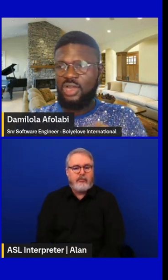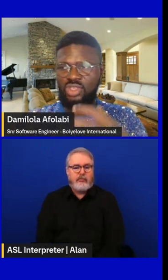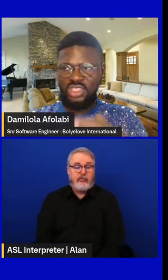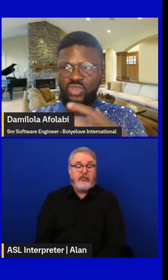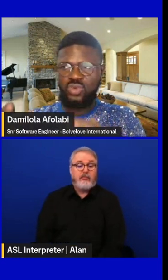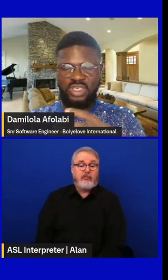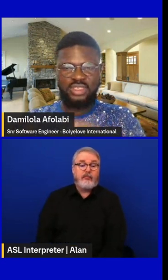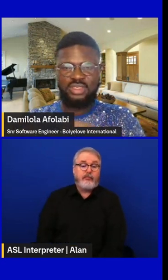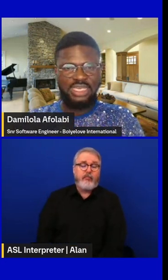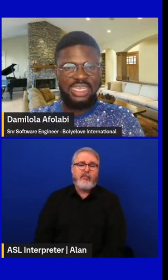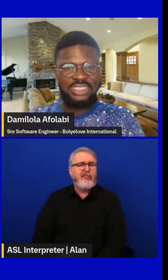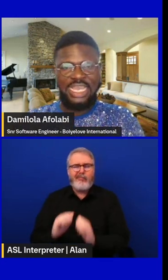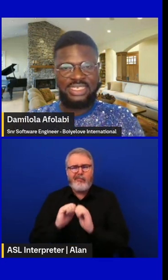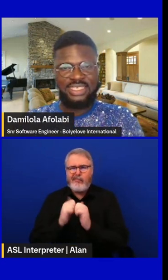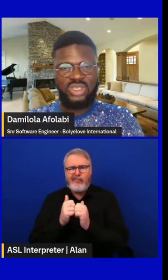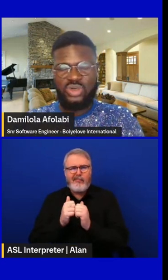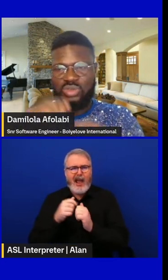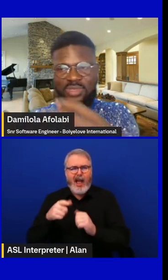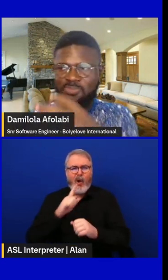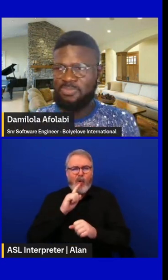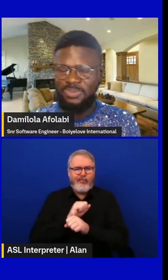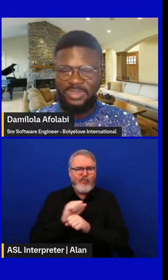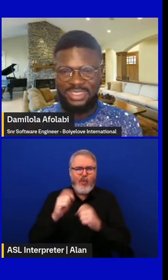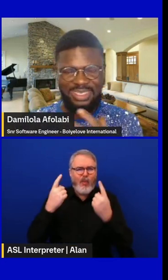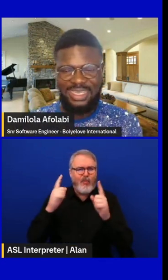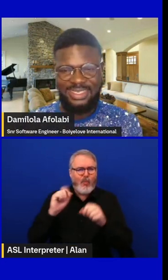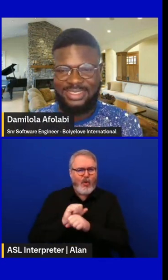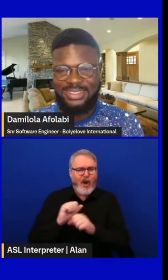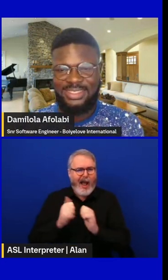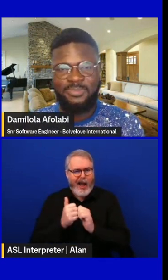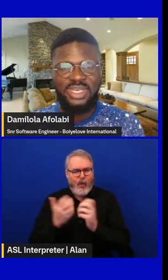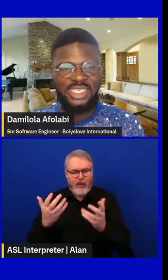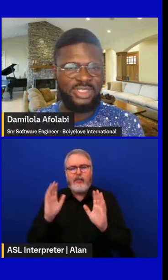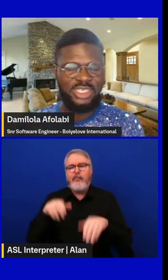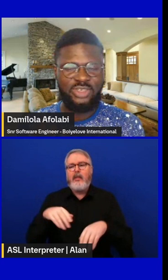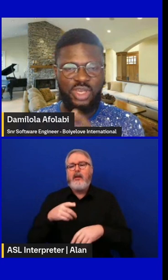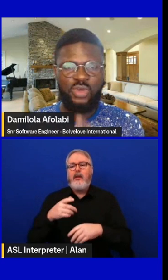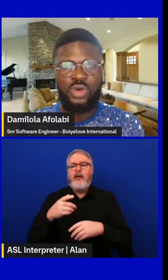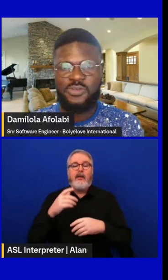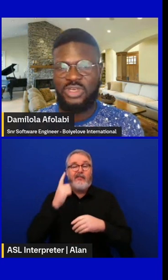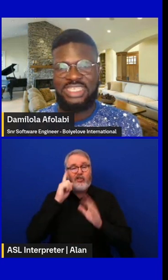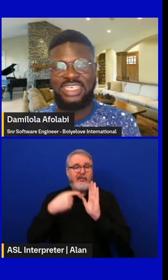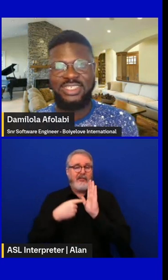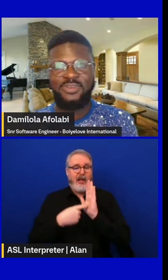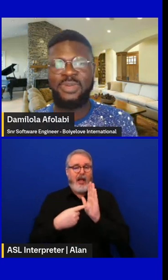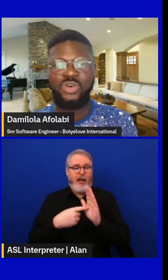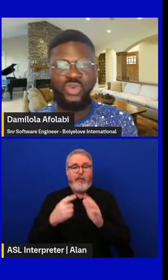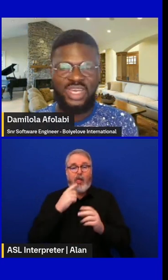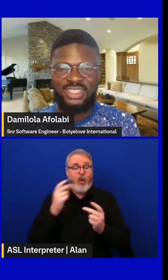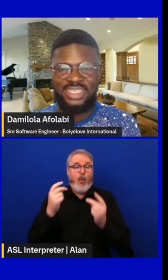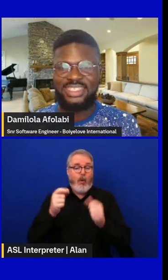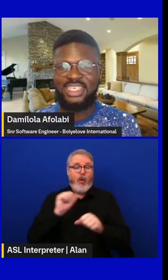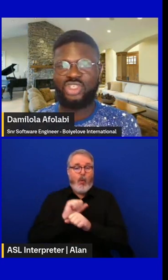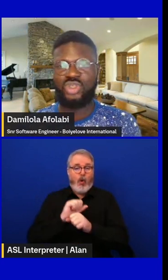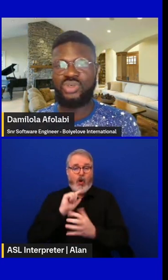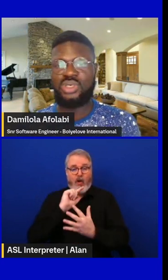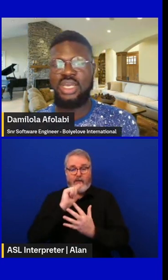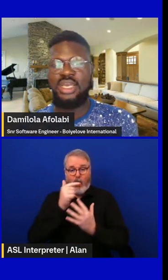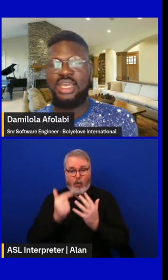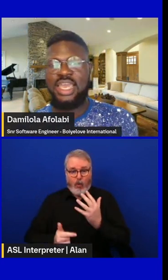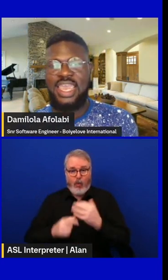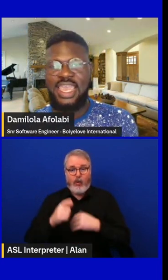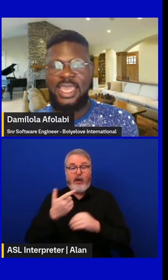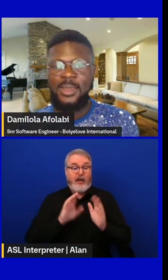So how does this work exactly? So the simple example, the quick workflow is that the developer requests access